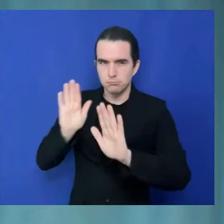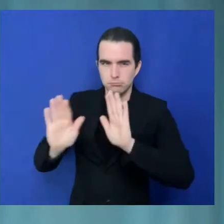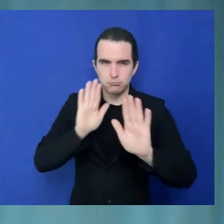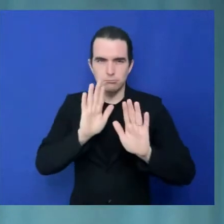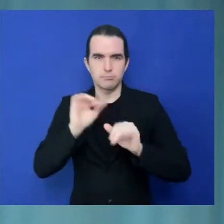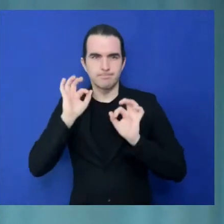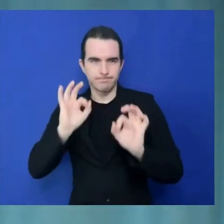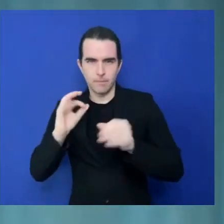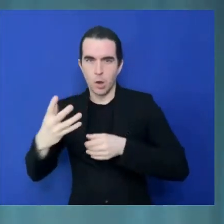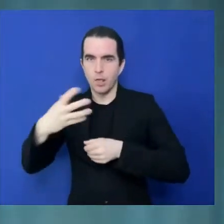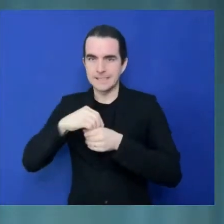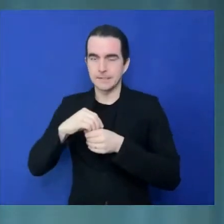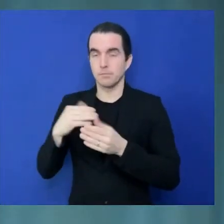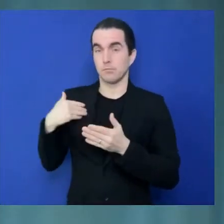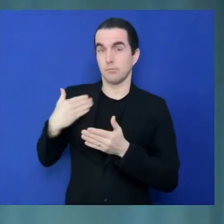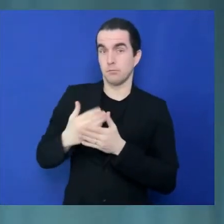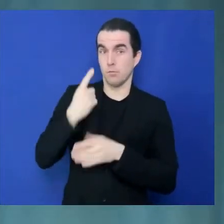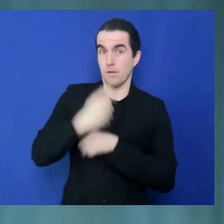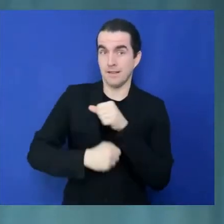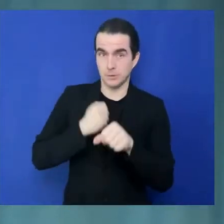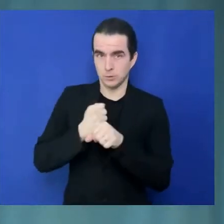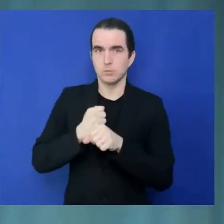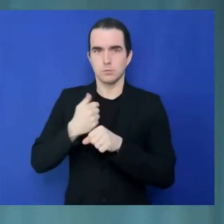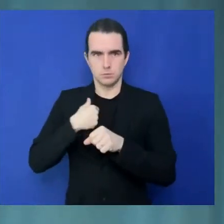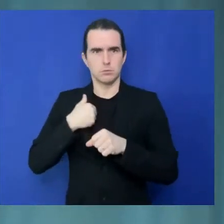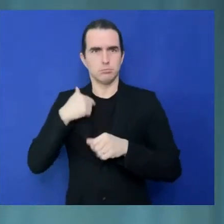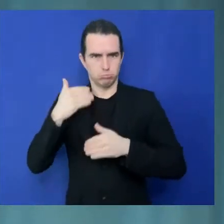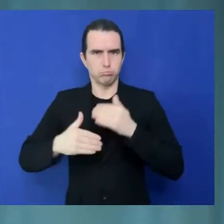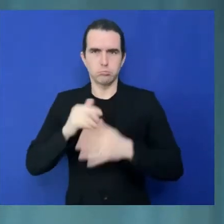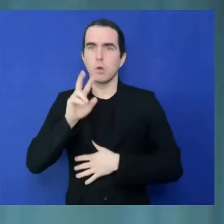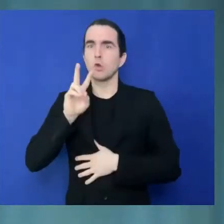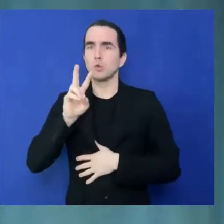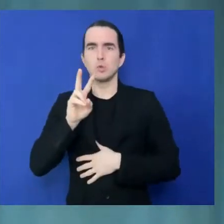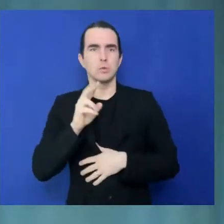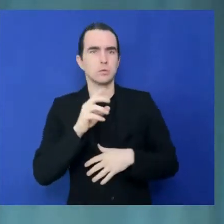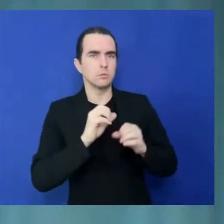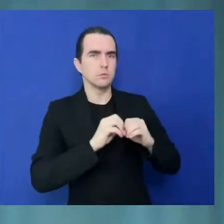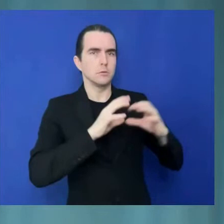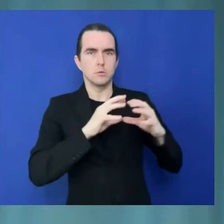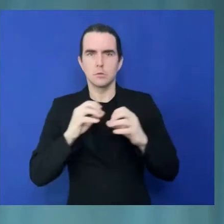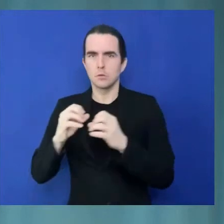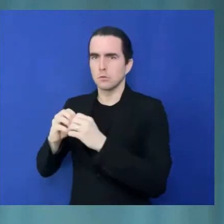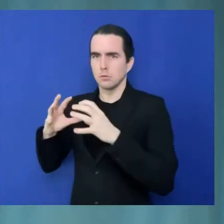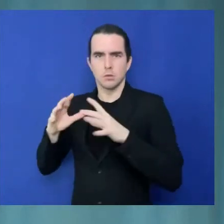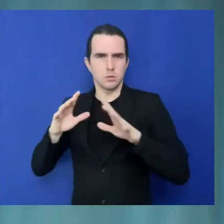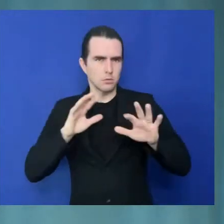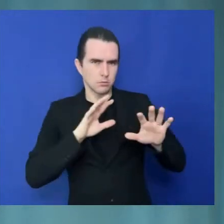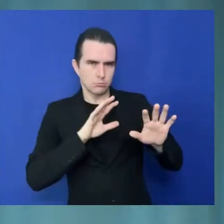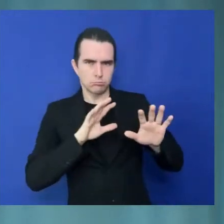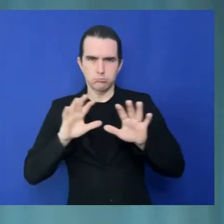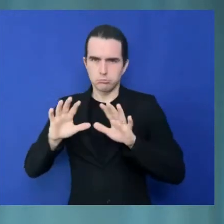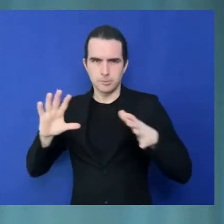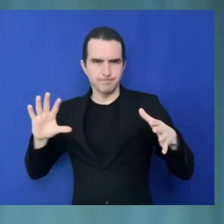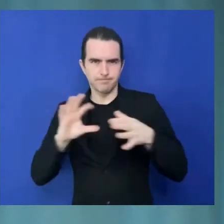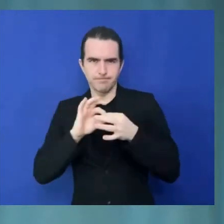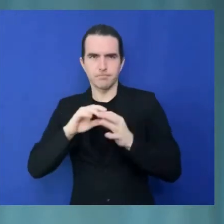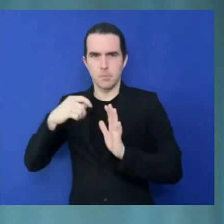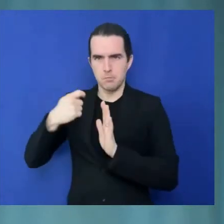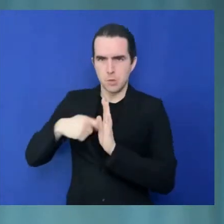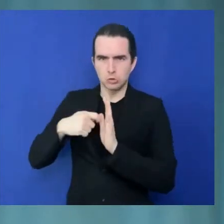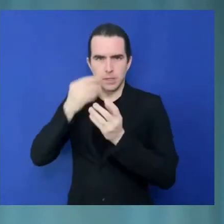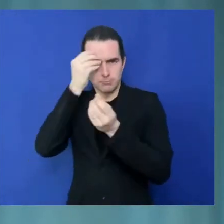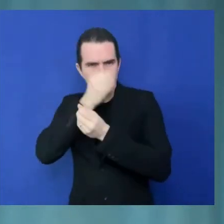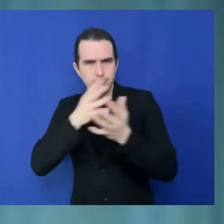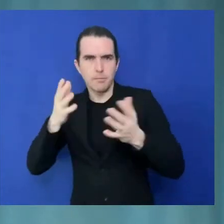employ interns with disabilities. We are also aiming to mainstream disability inclusion into the assistance that UNODC provides to the